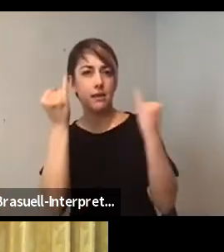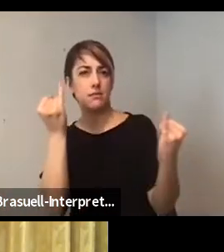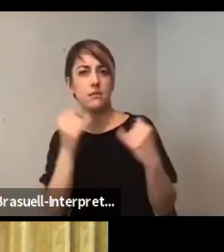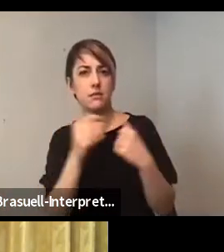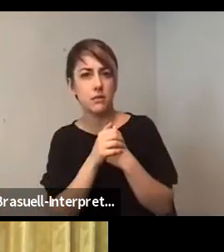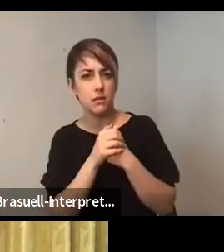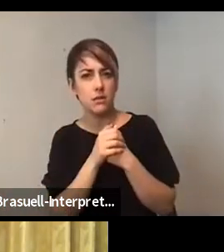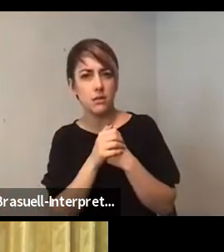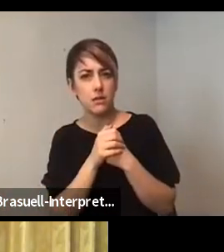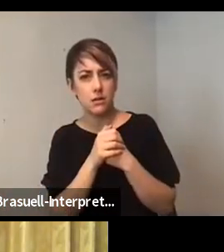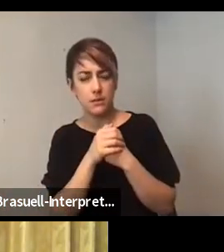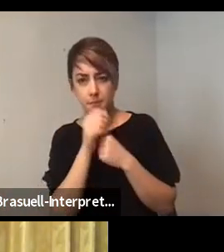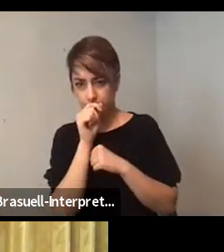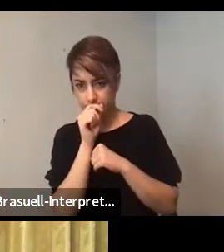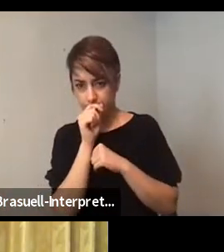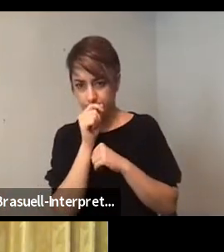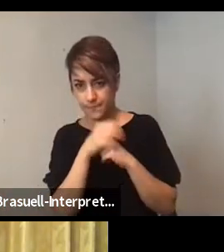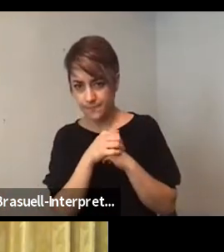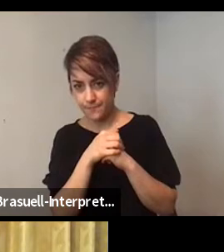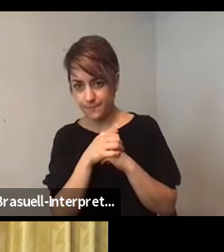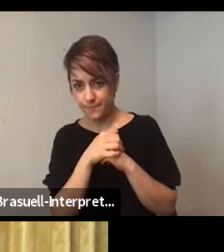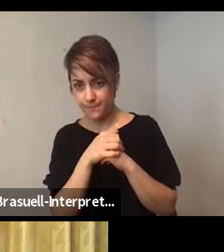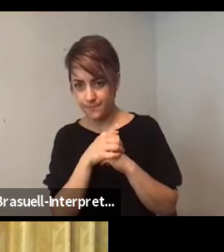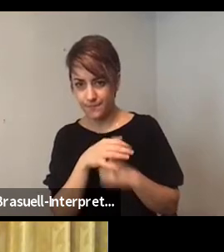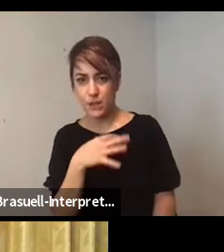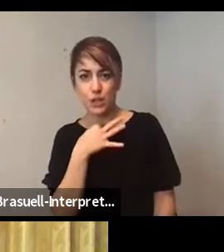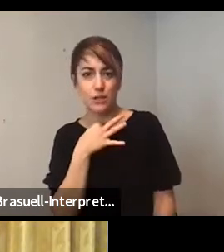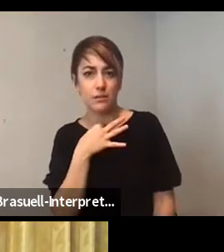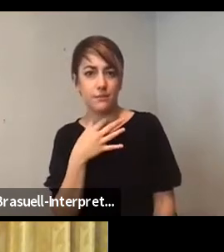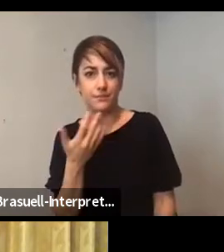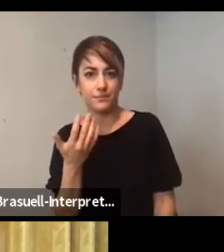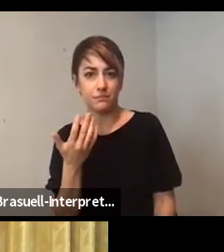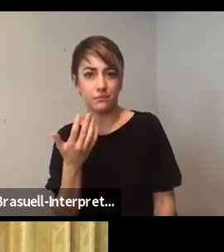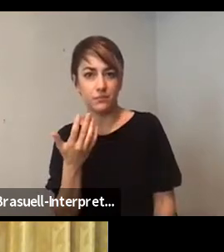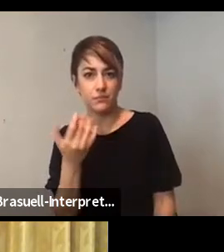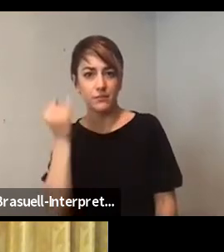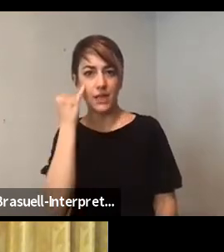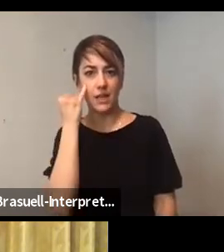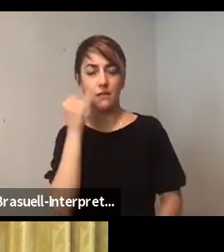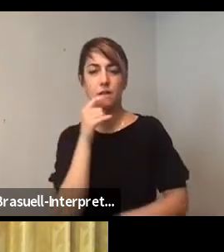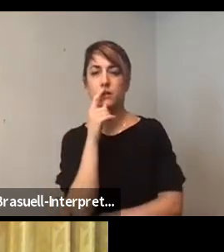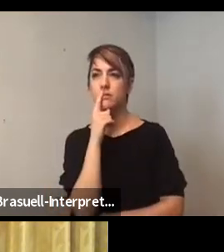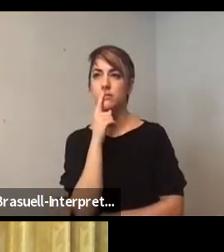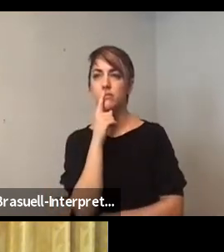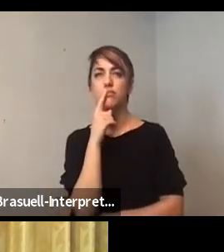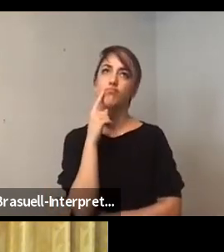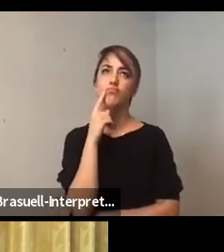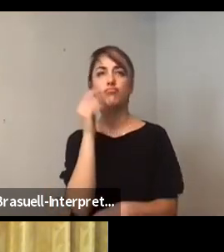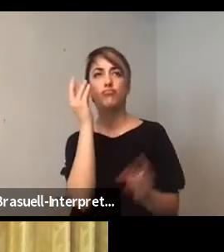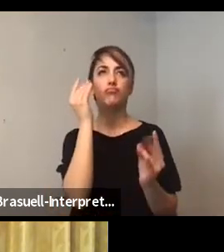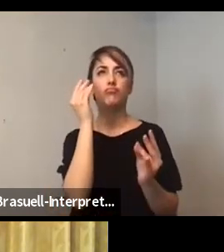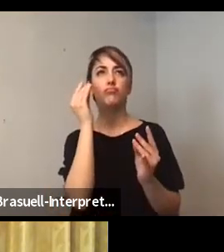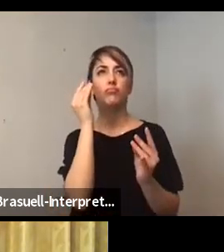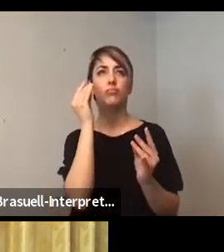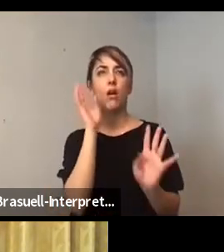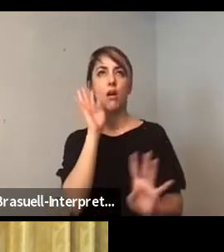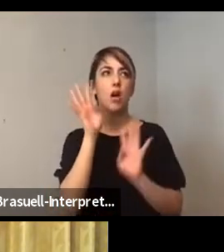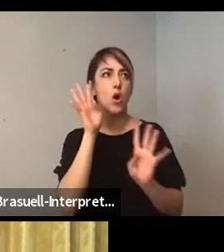like, evoke you. Do you have some stuff that you want? Oh my God, I have to do that. This is like my next device.